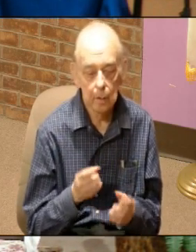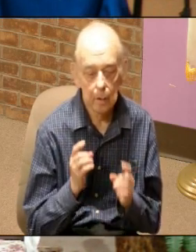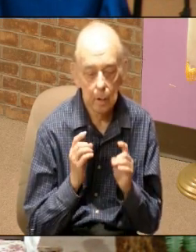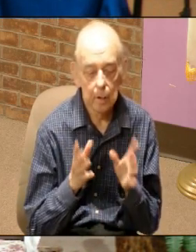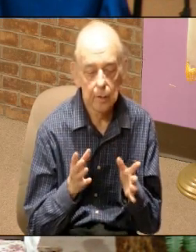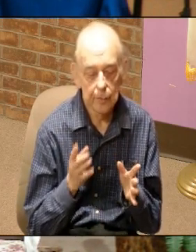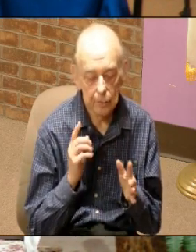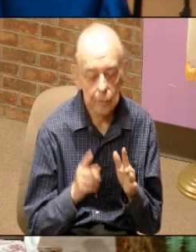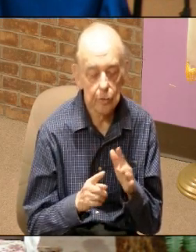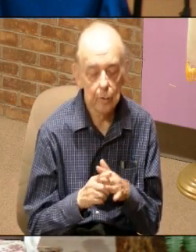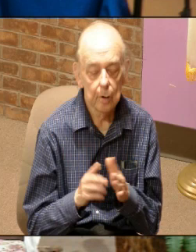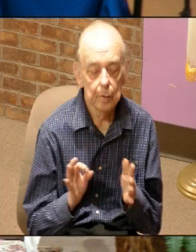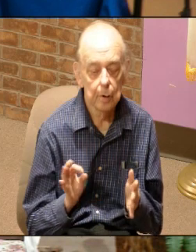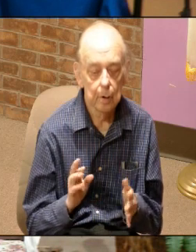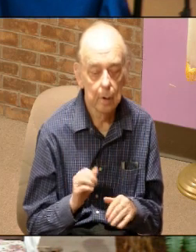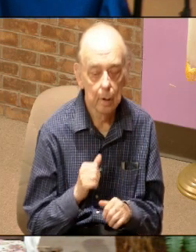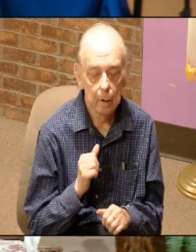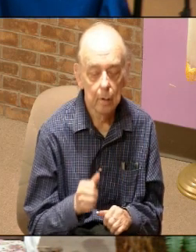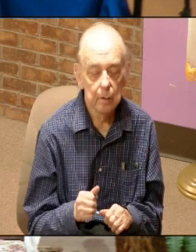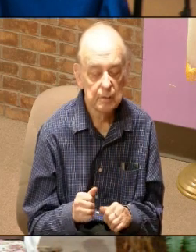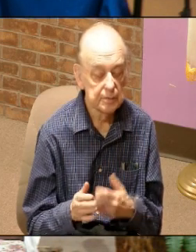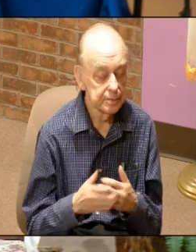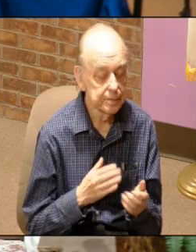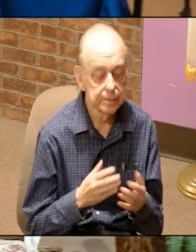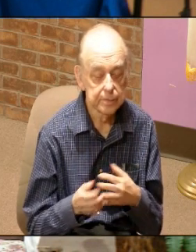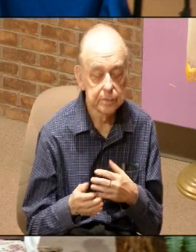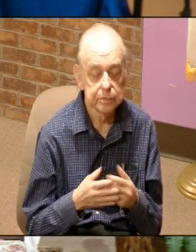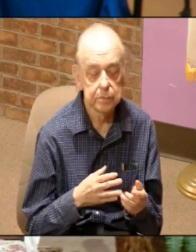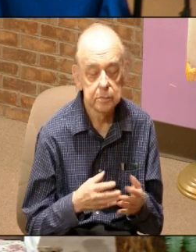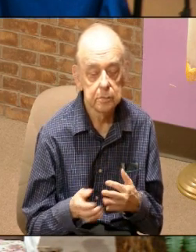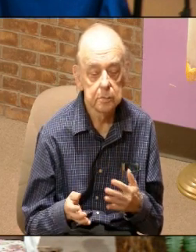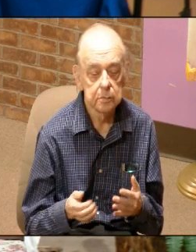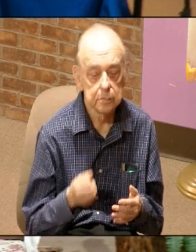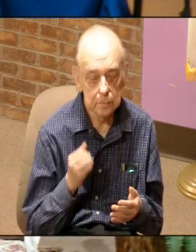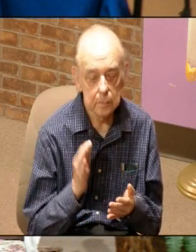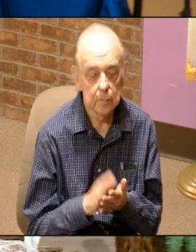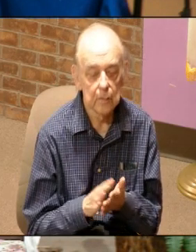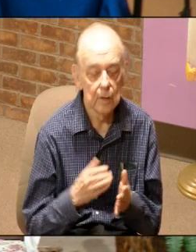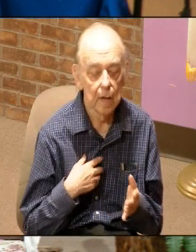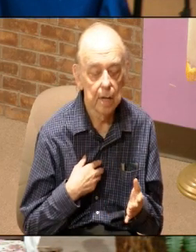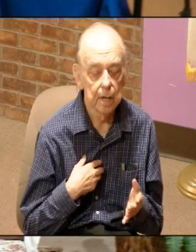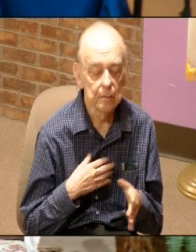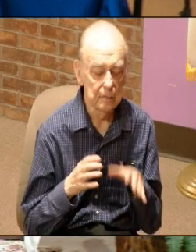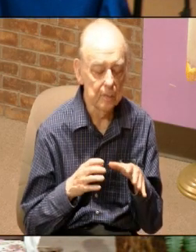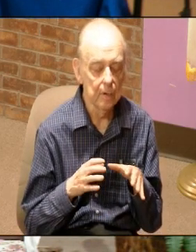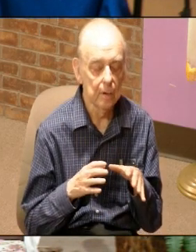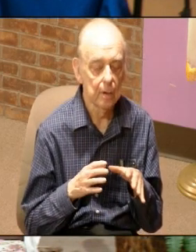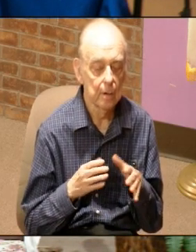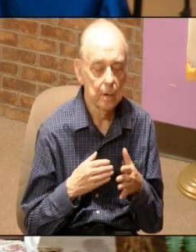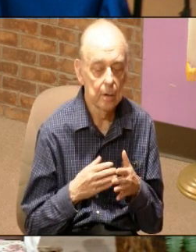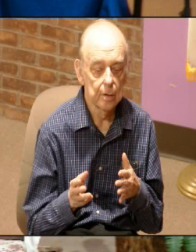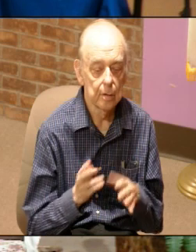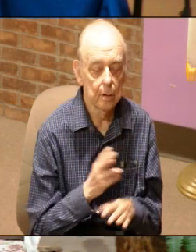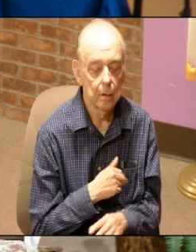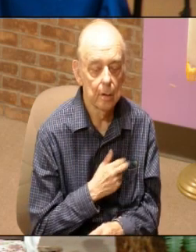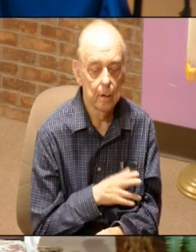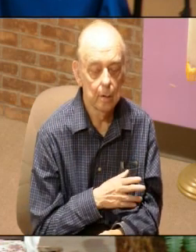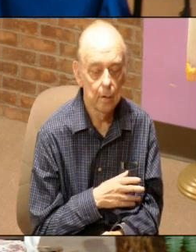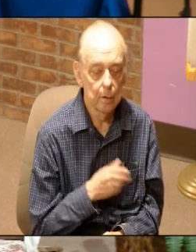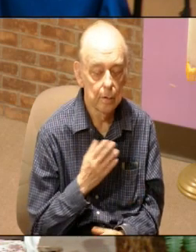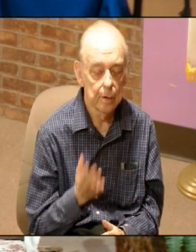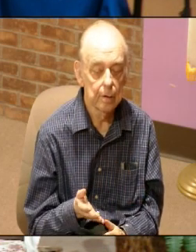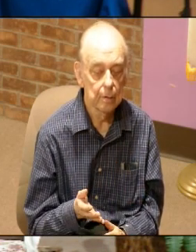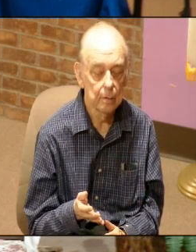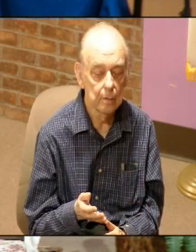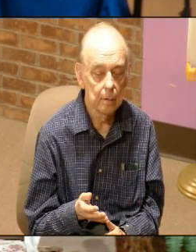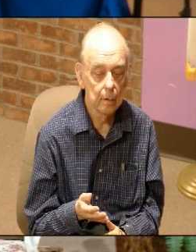if you show up or not it doesn't really matter my wife has had a seizure and we're sending her to the hospital and whoever's there